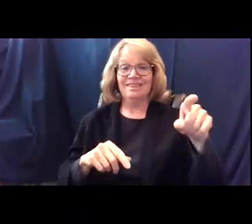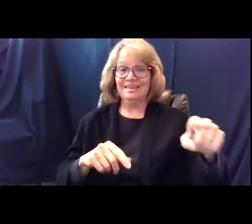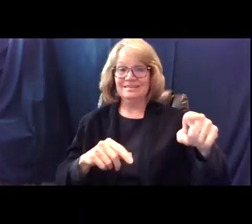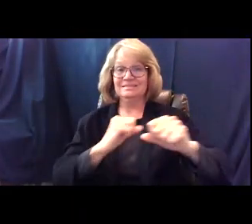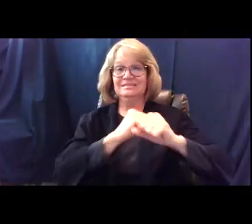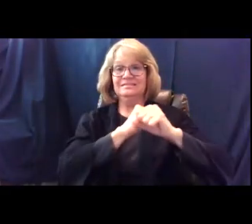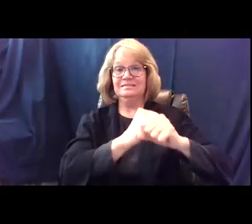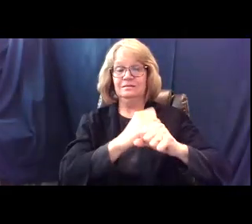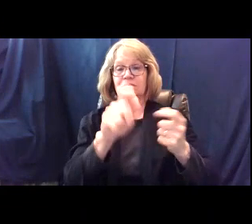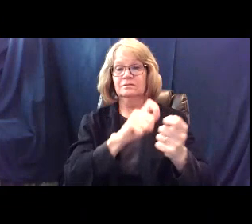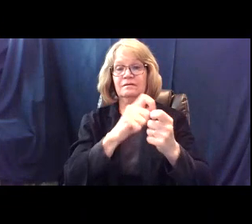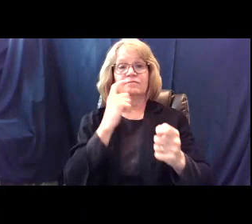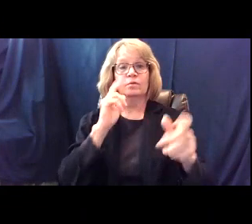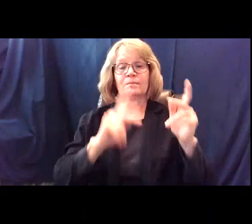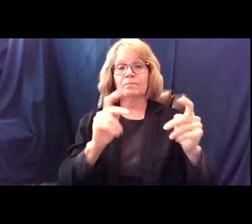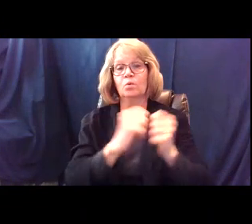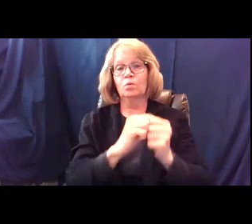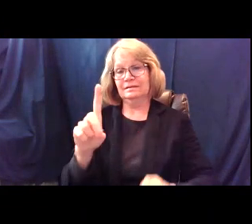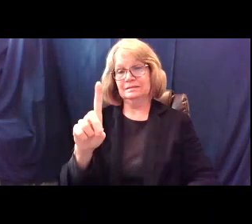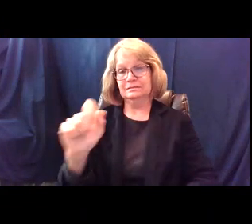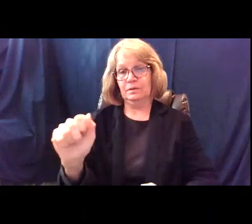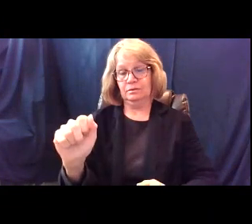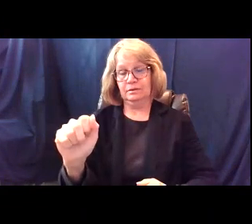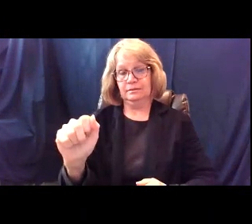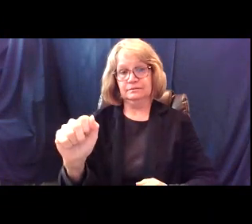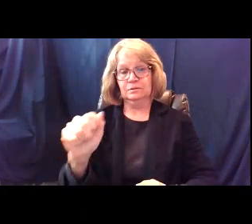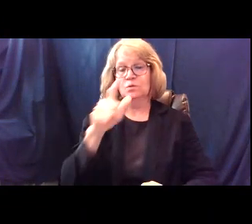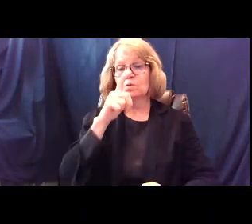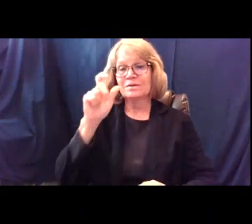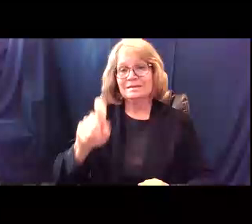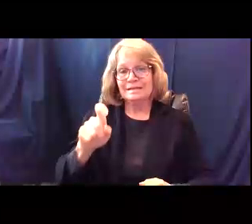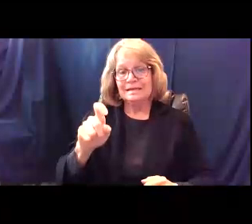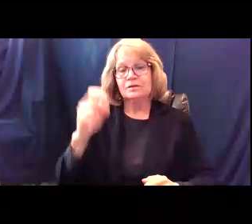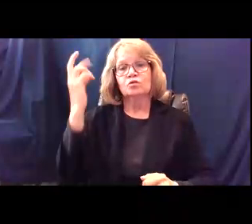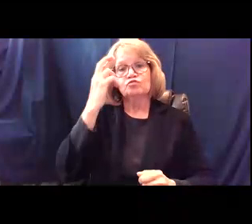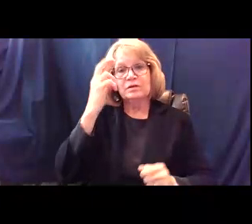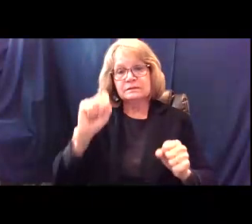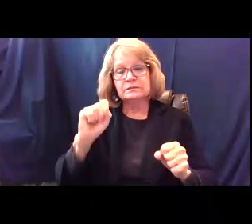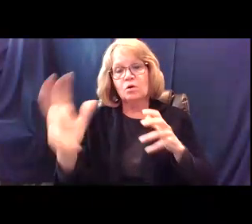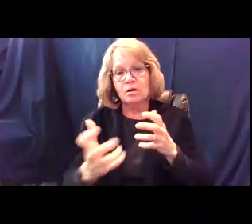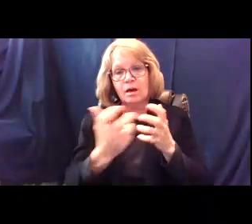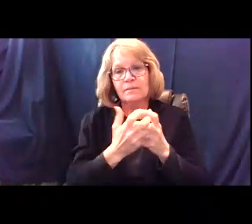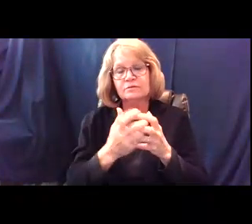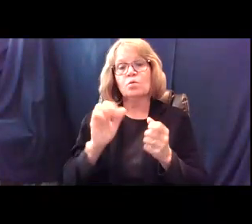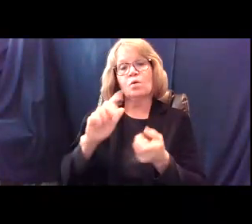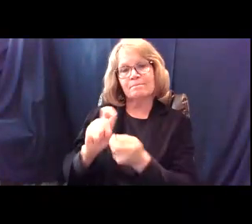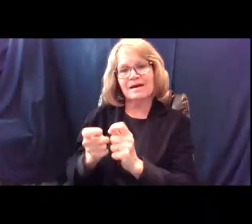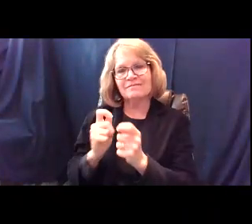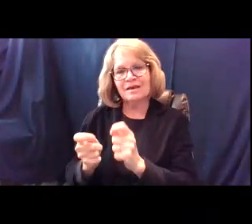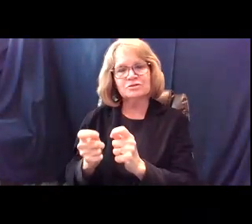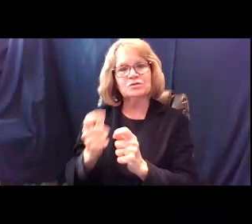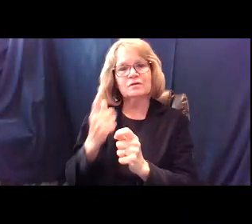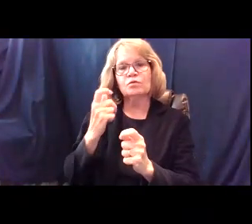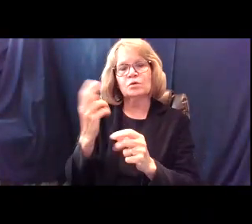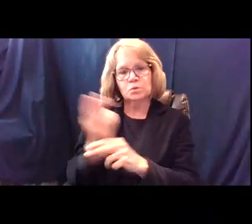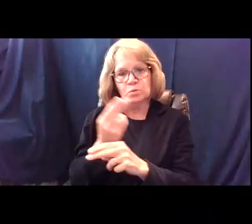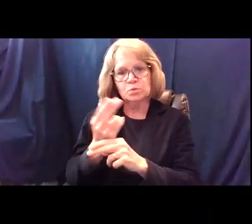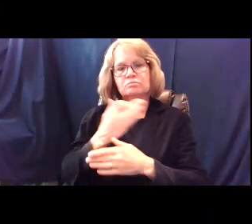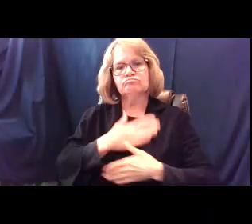to individuals with disabilities who need a reasonable accommodation or modification in order to use and enjoy their